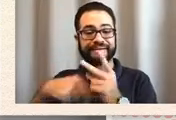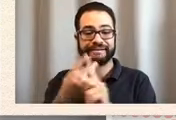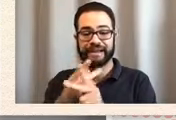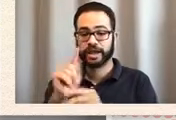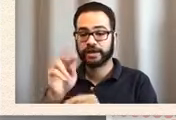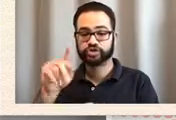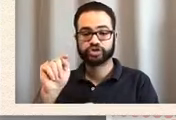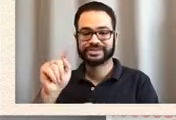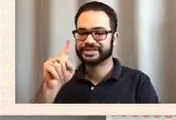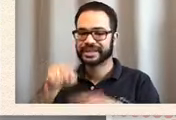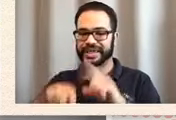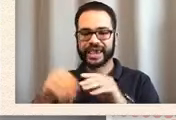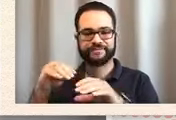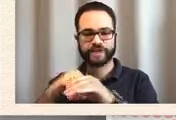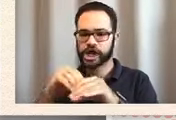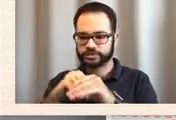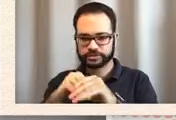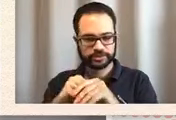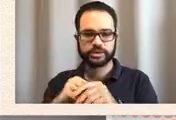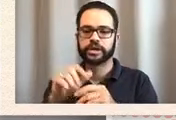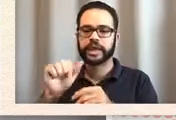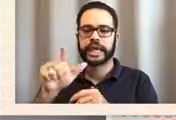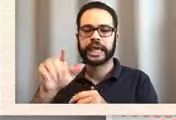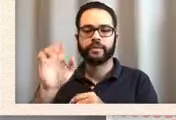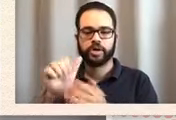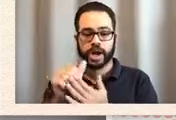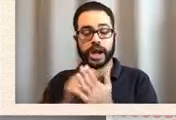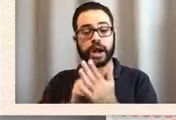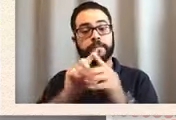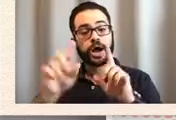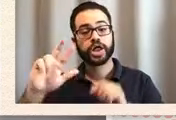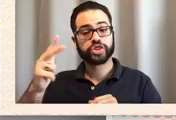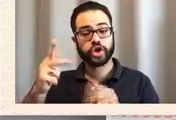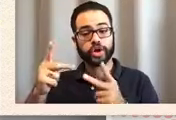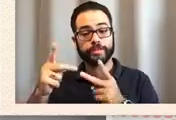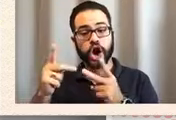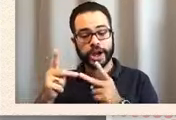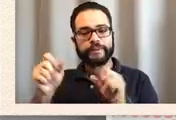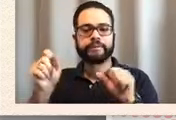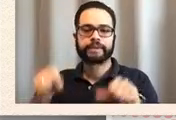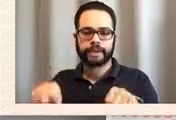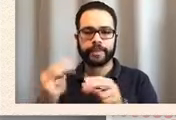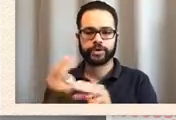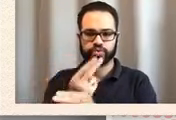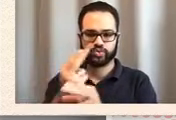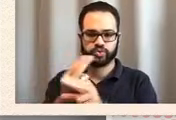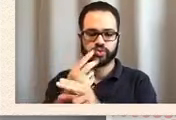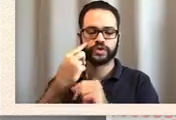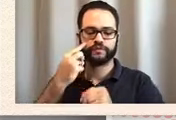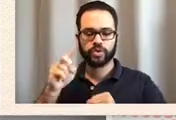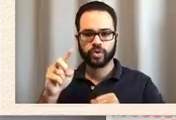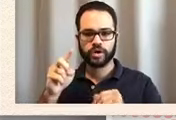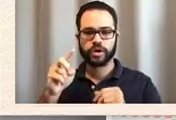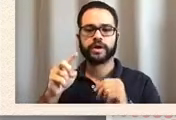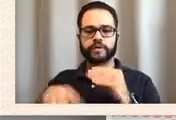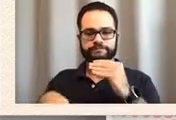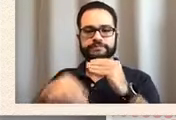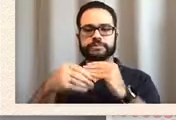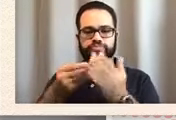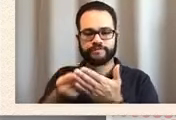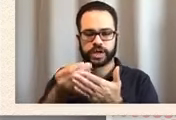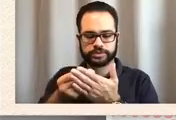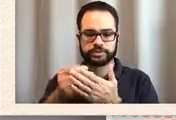can't fund an ABLE account. However, a third-party special needs trust can be used to fund an ABLE account. And